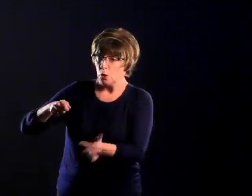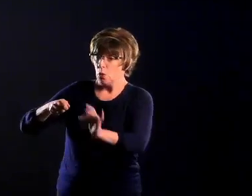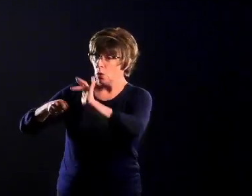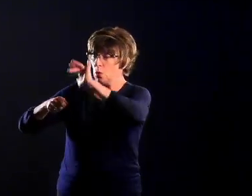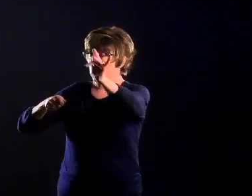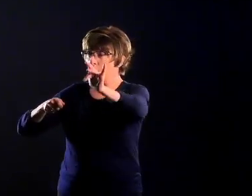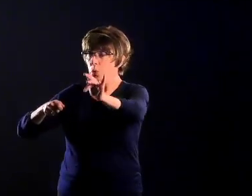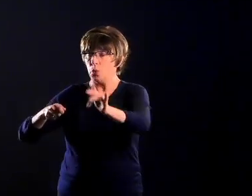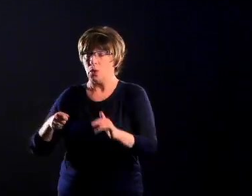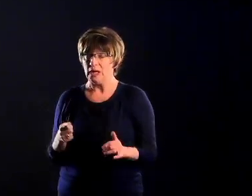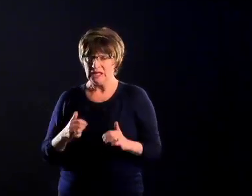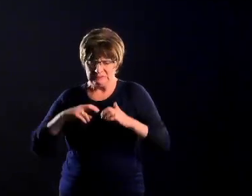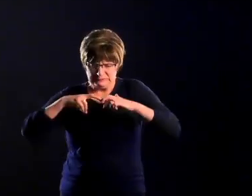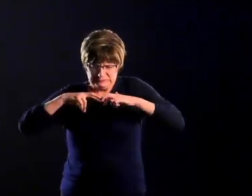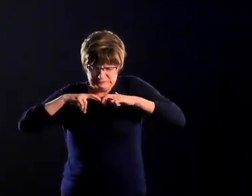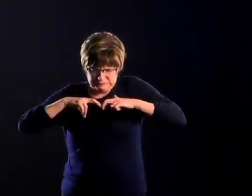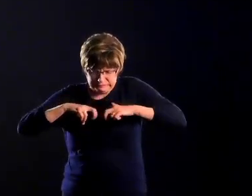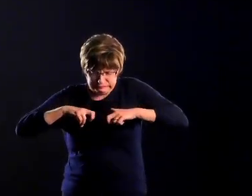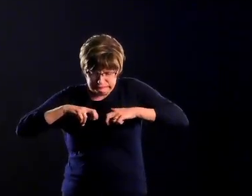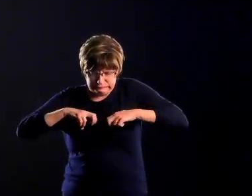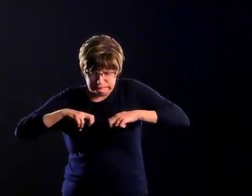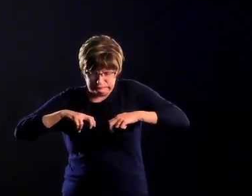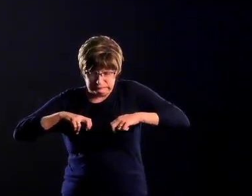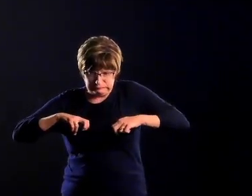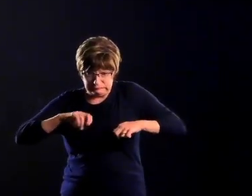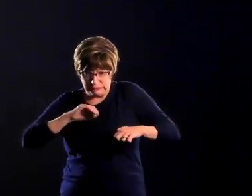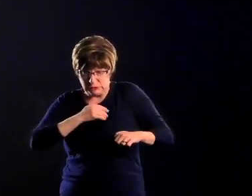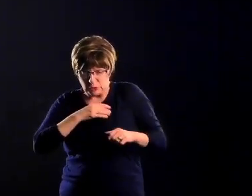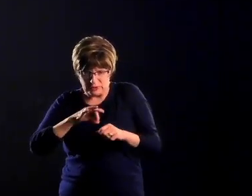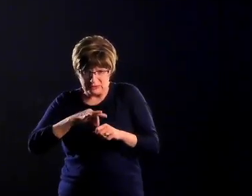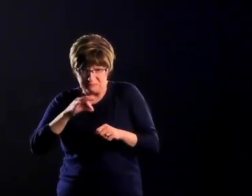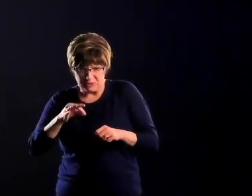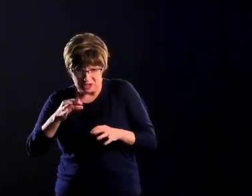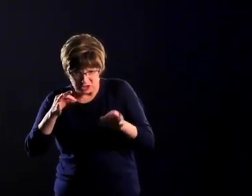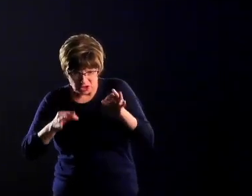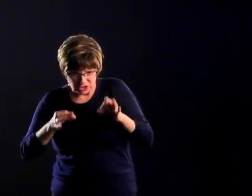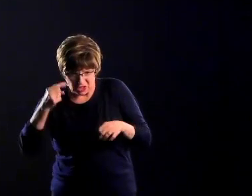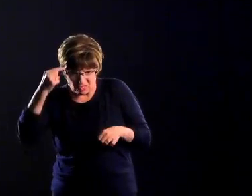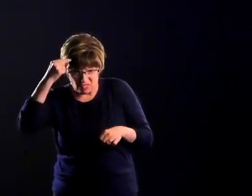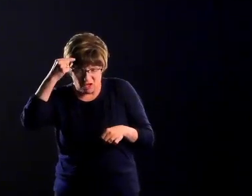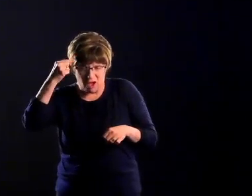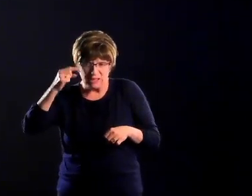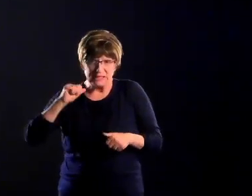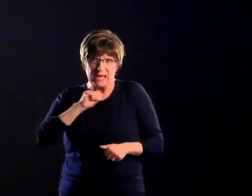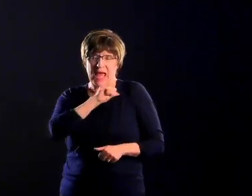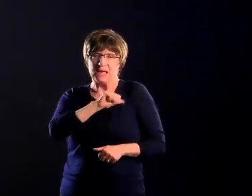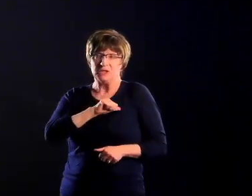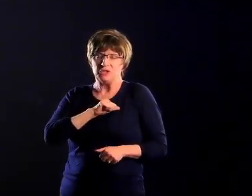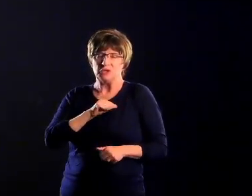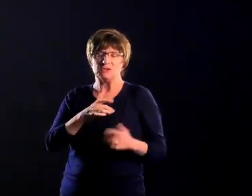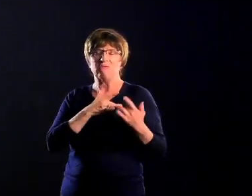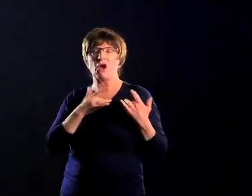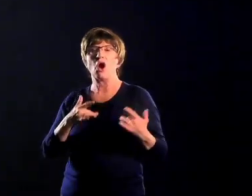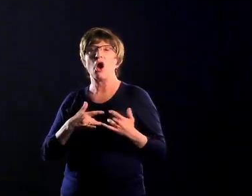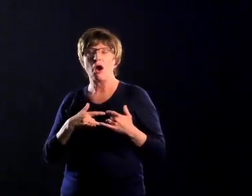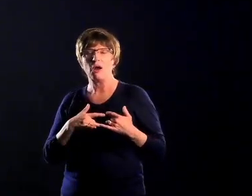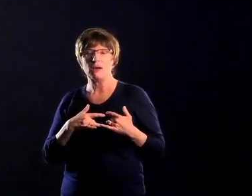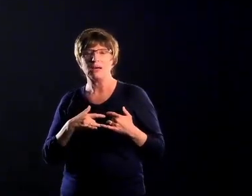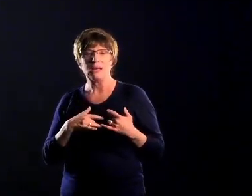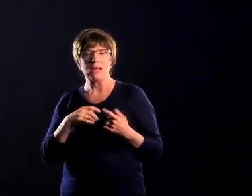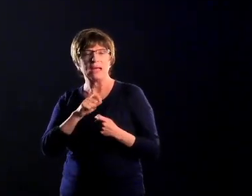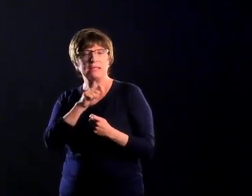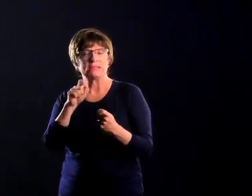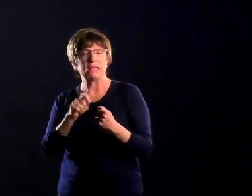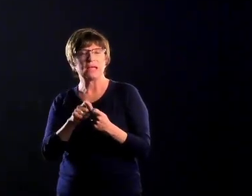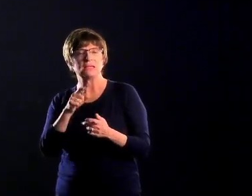soul and spirit, joints and marrow. It judges the thoughts and attitudes of the heart." That's exactly what the word